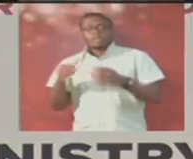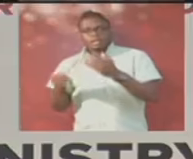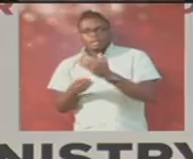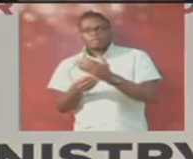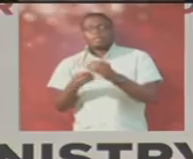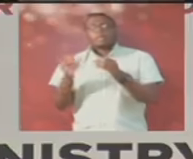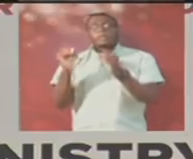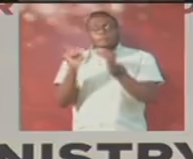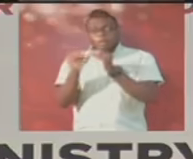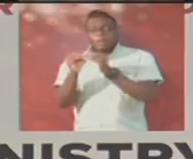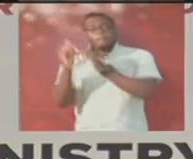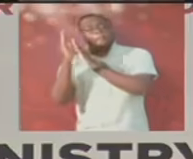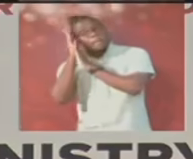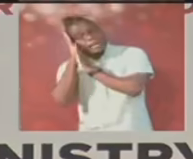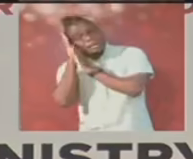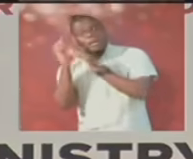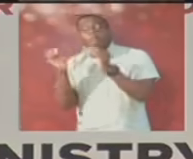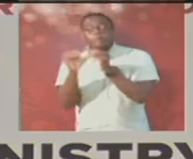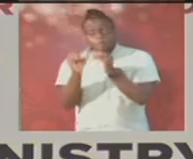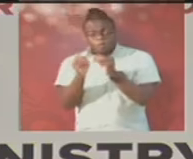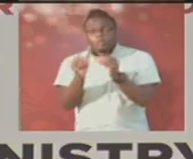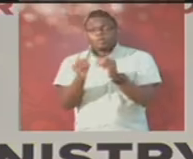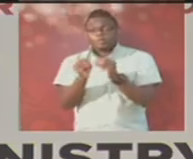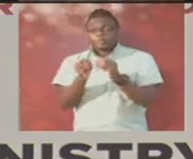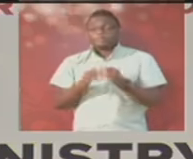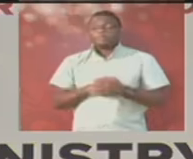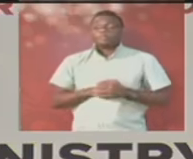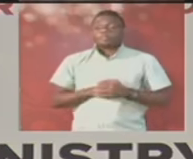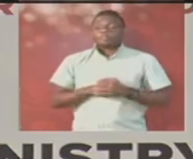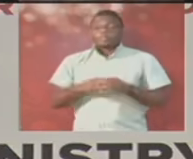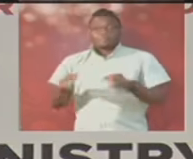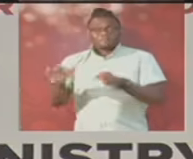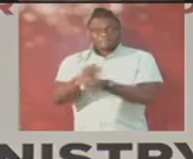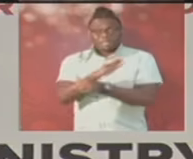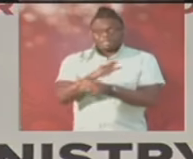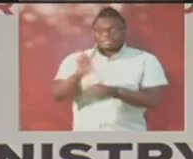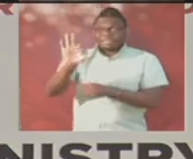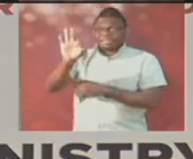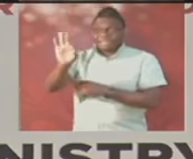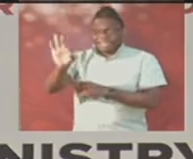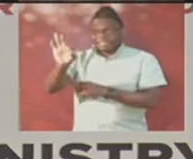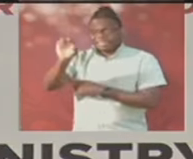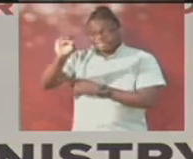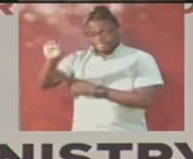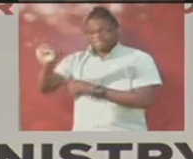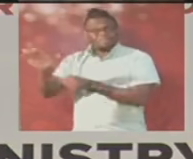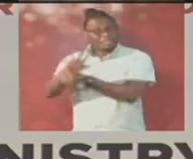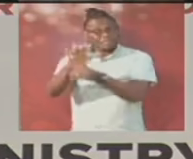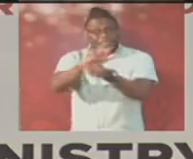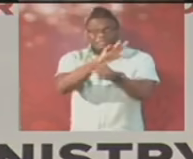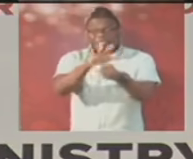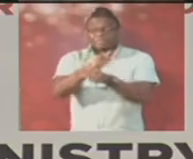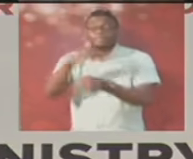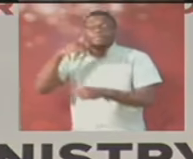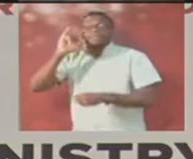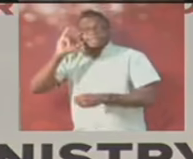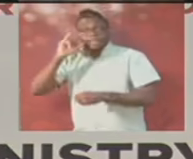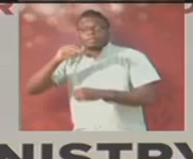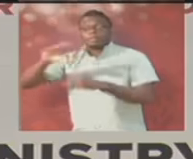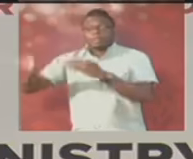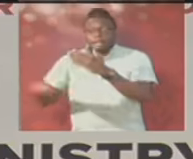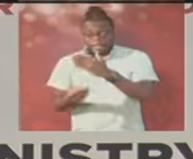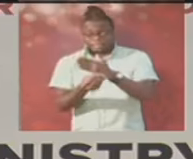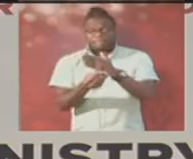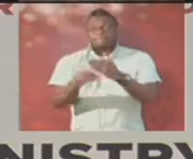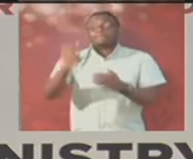full capacity of 90 beds, and that's a 40-bed increase as of yesterday, and the Point Fortin new